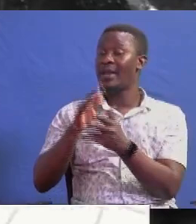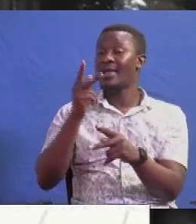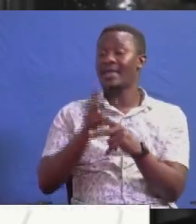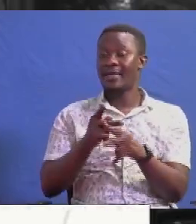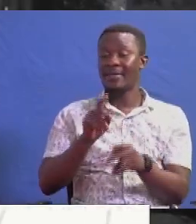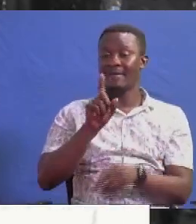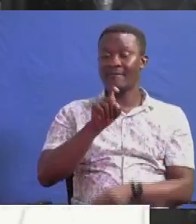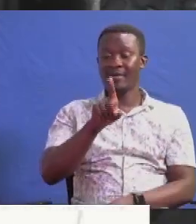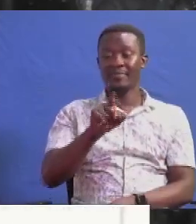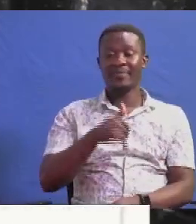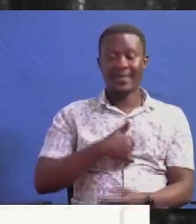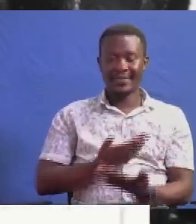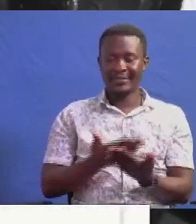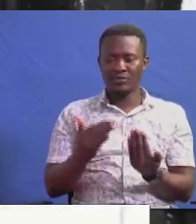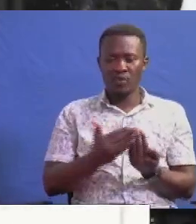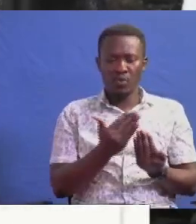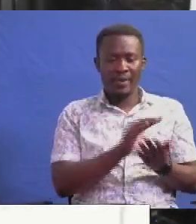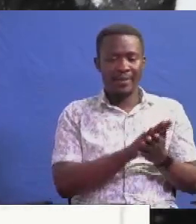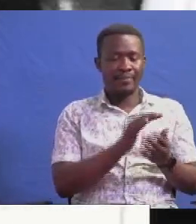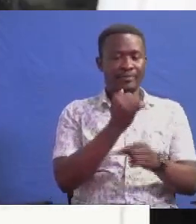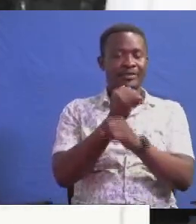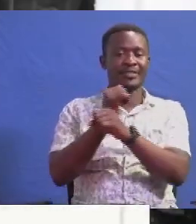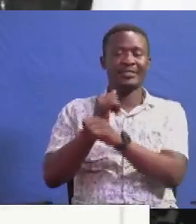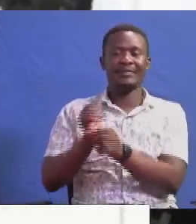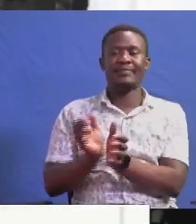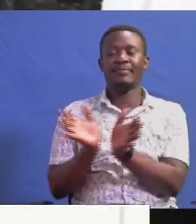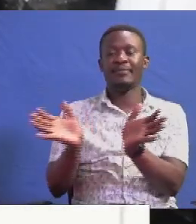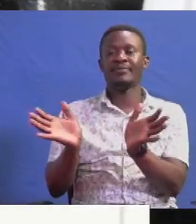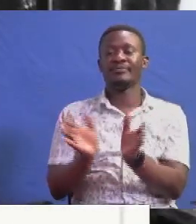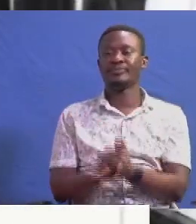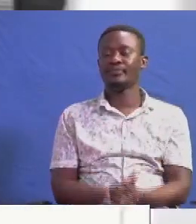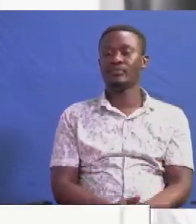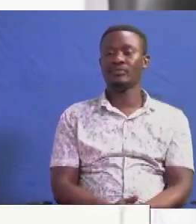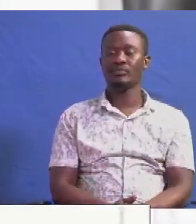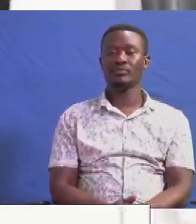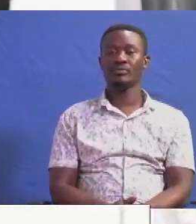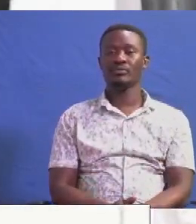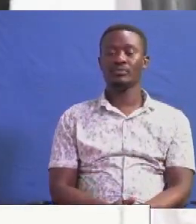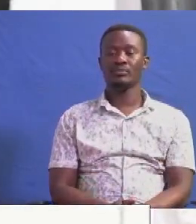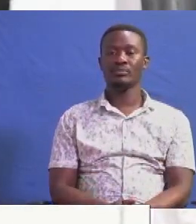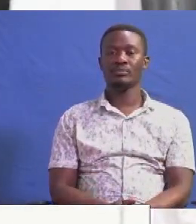the virus at bay and protecting the public. Brenda Nyongesa, KUTV.